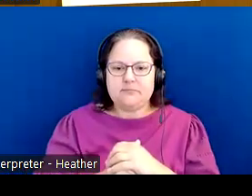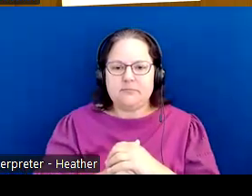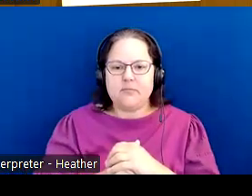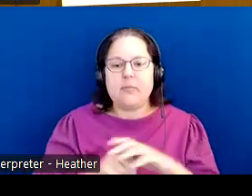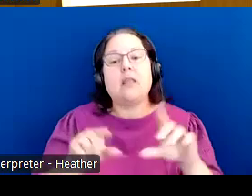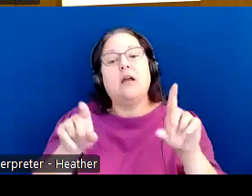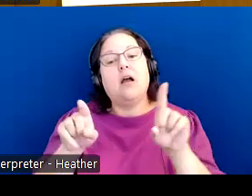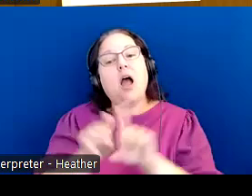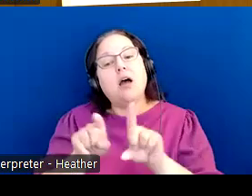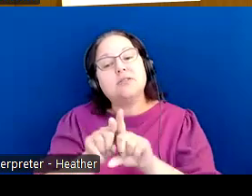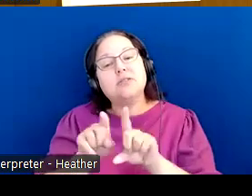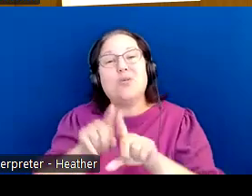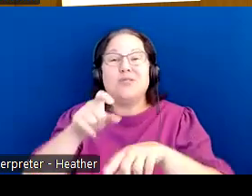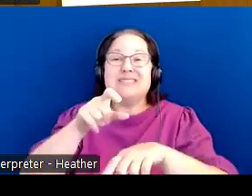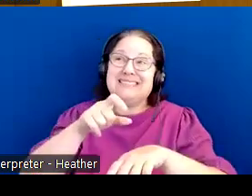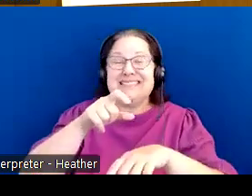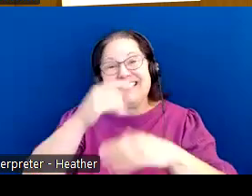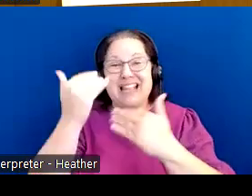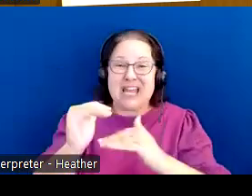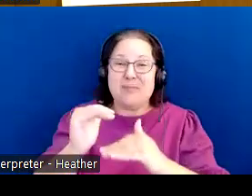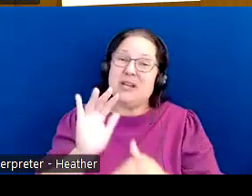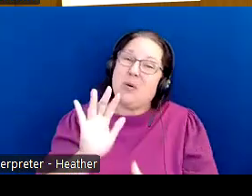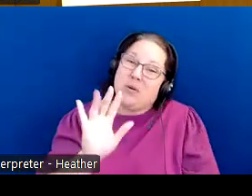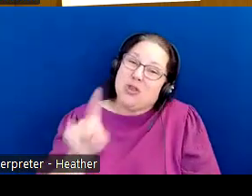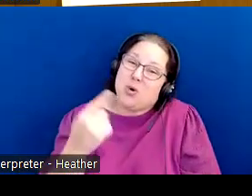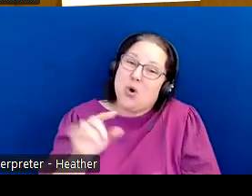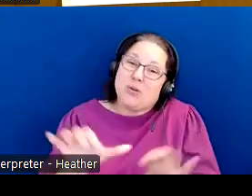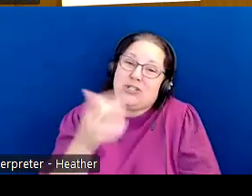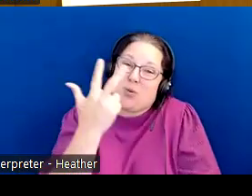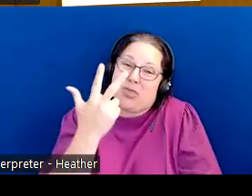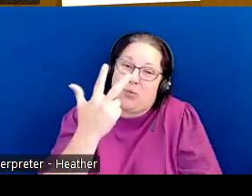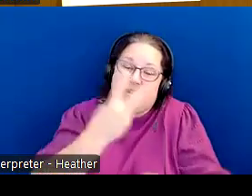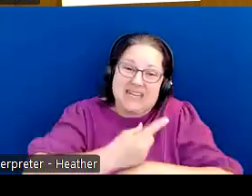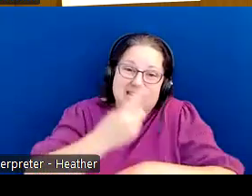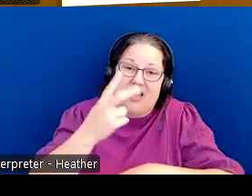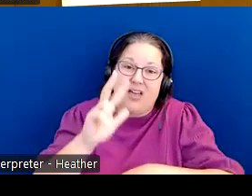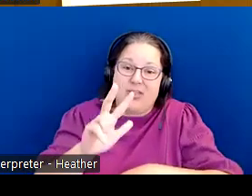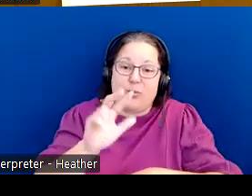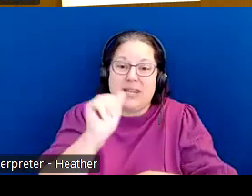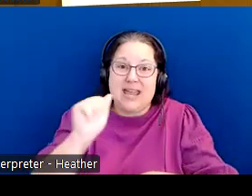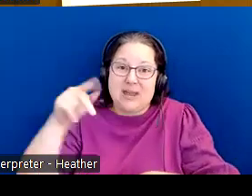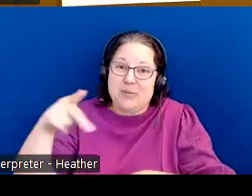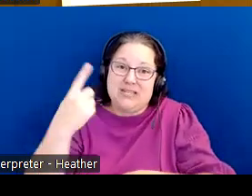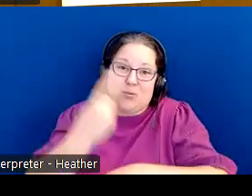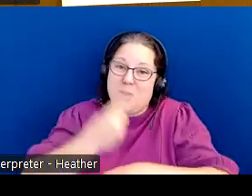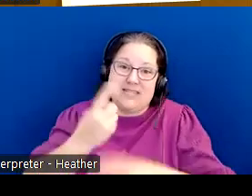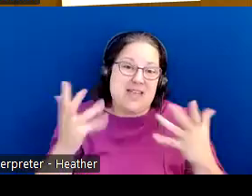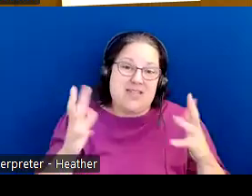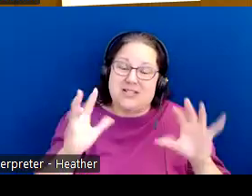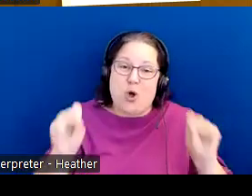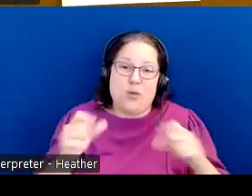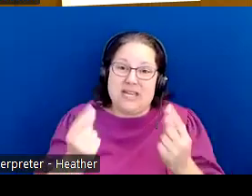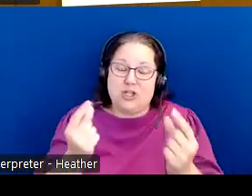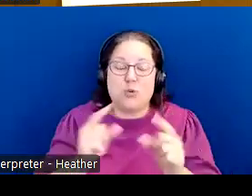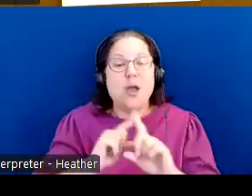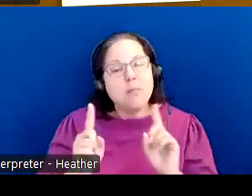Granted, our slots are limited. I think we have about 3 a day, where we can do 3 AAPs a day on the floor, on our acute care floor. But